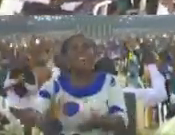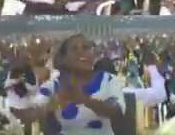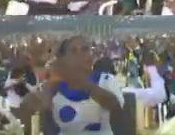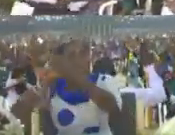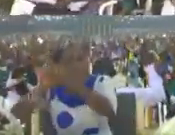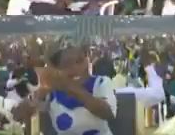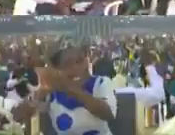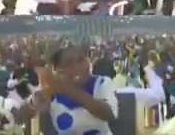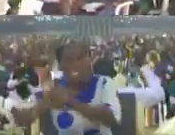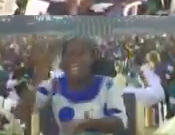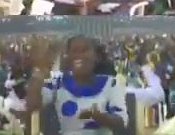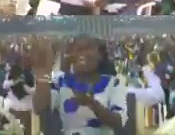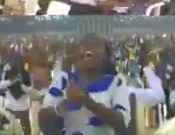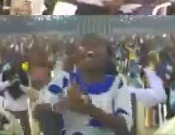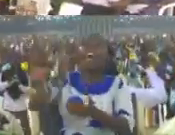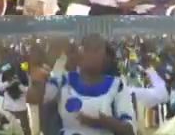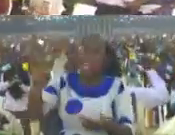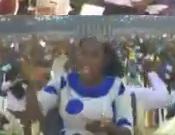Congratulations.